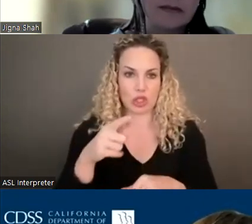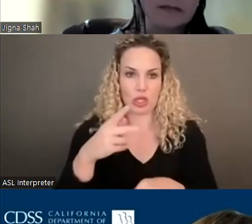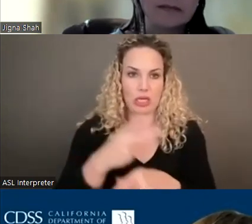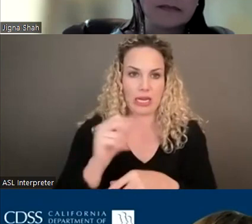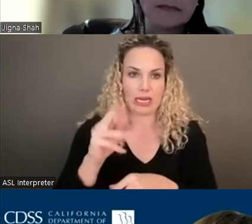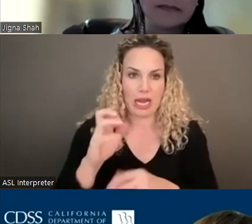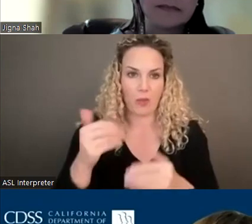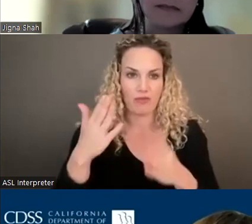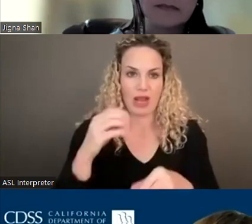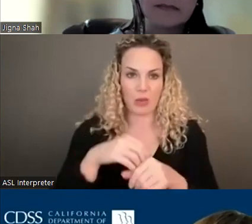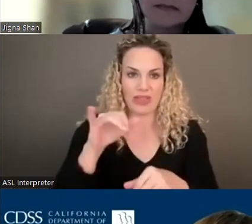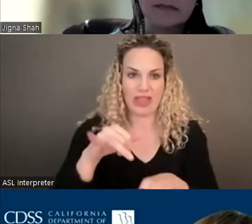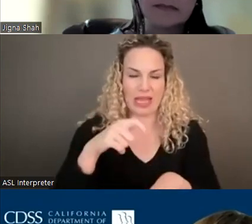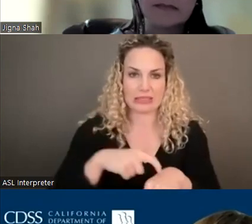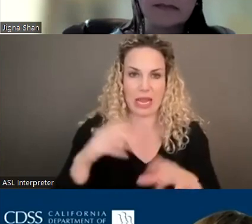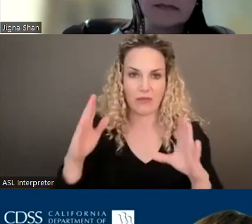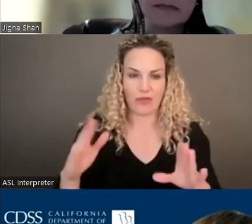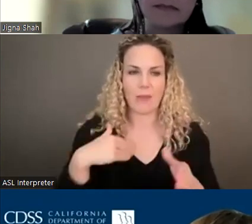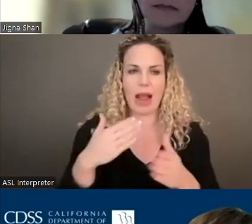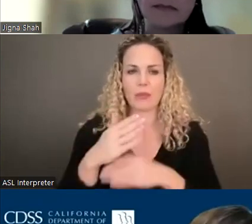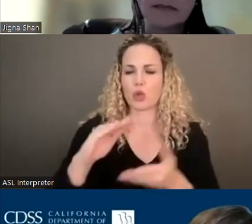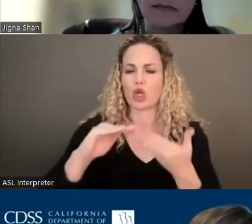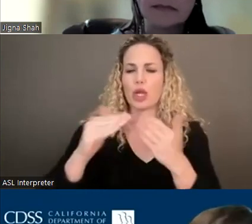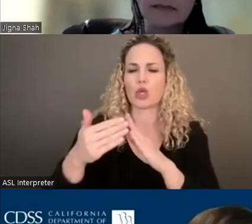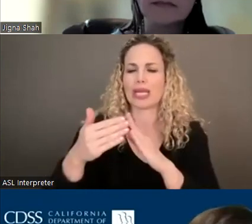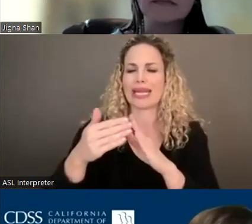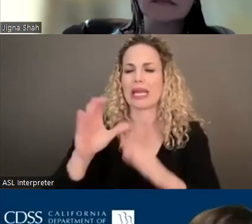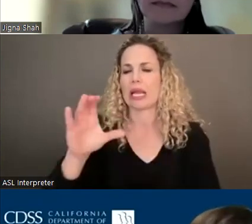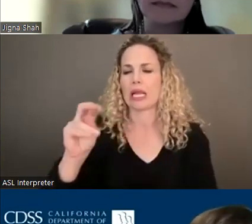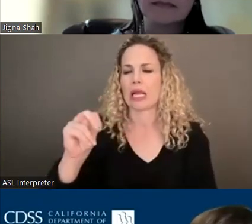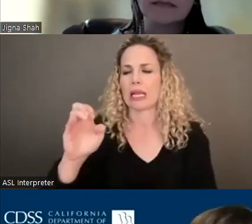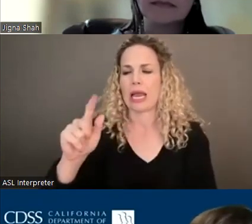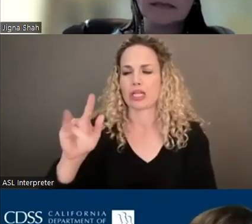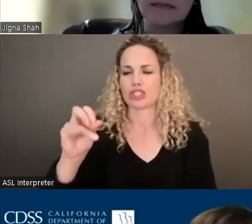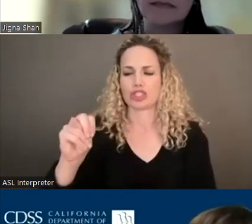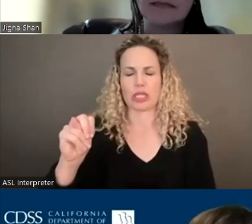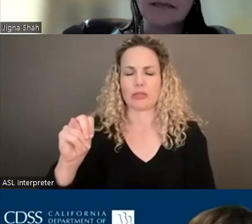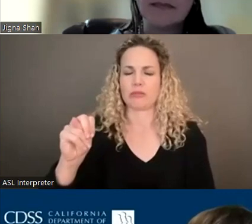time frame. And I'm through Community Connections, by the way.